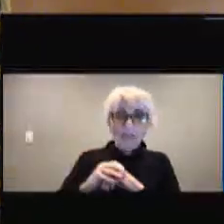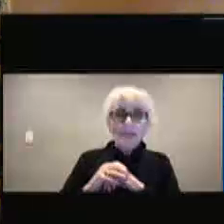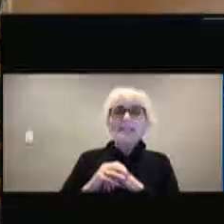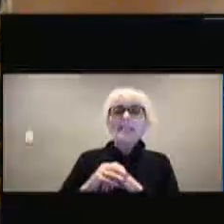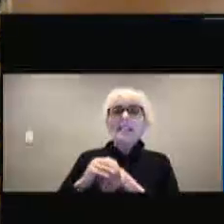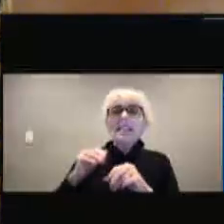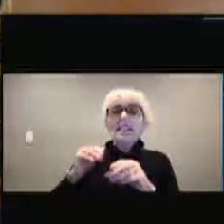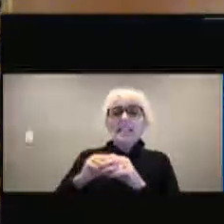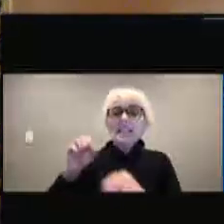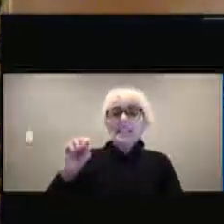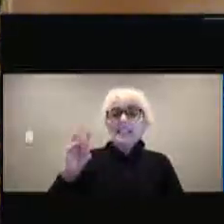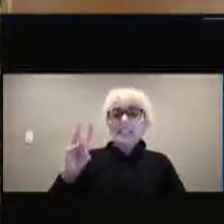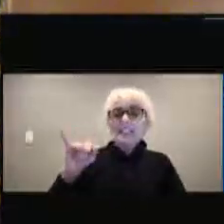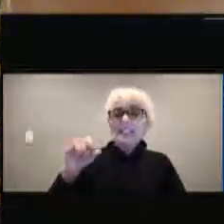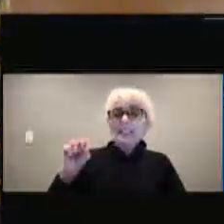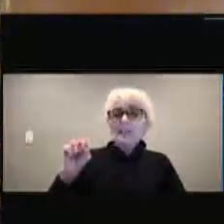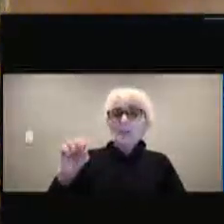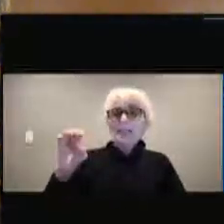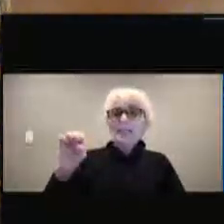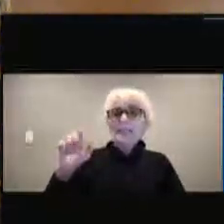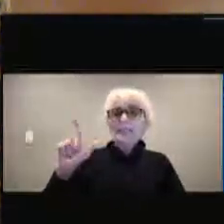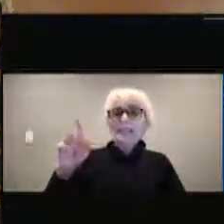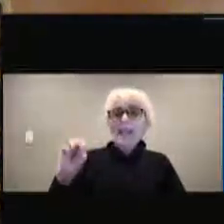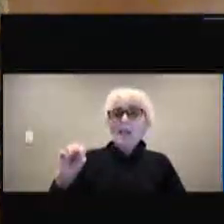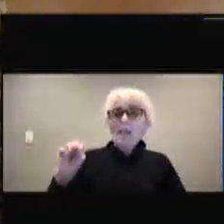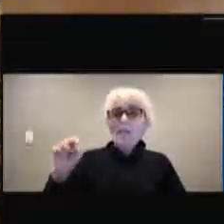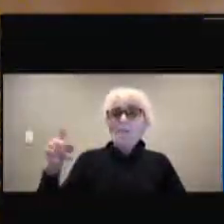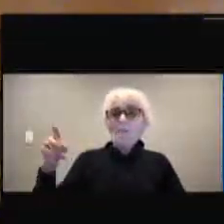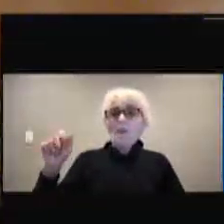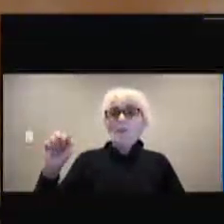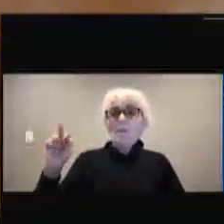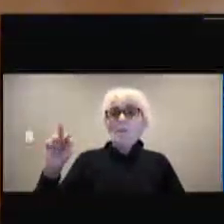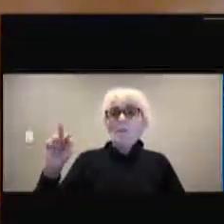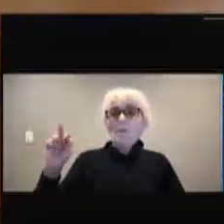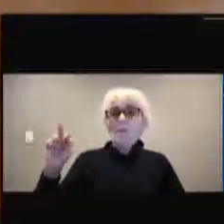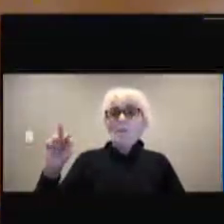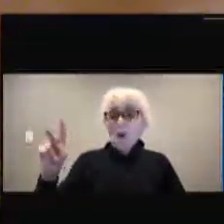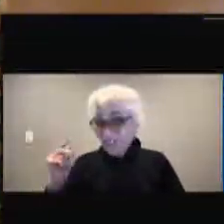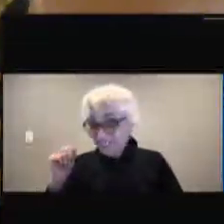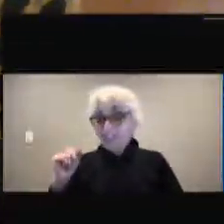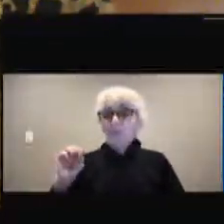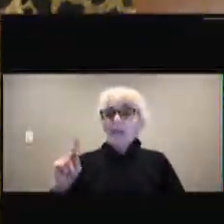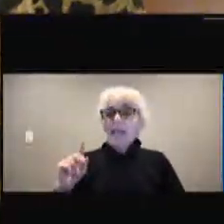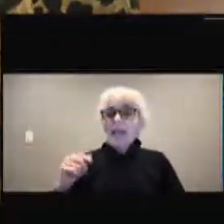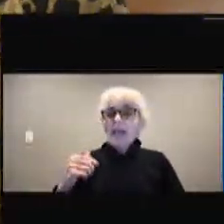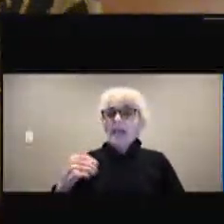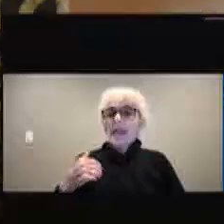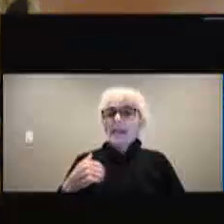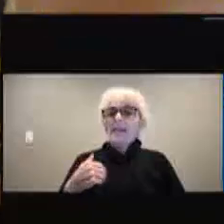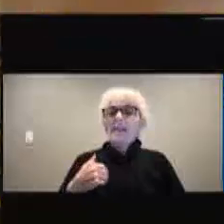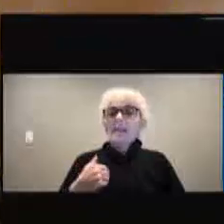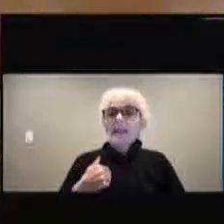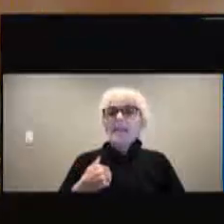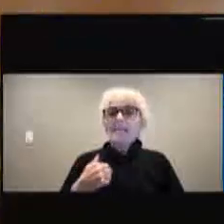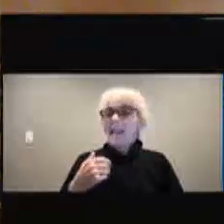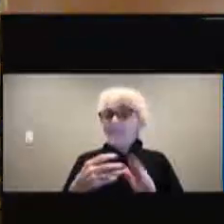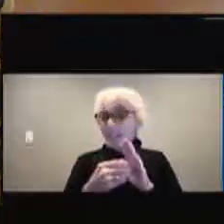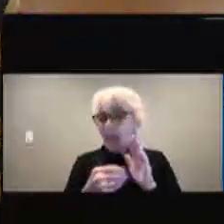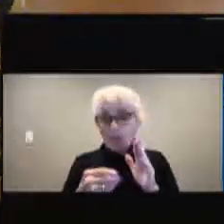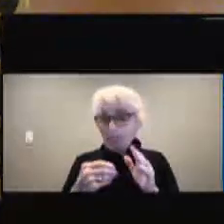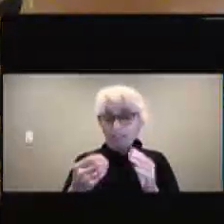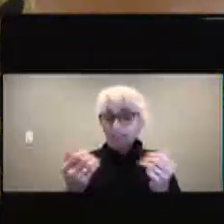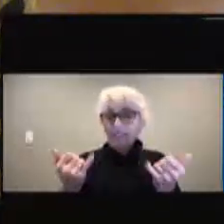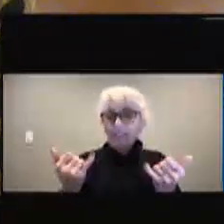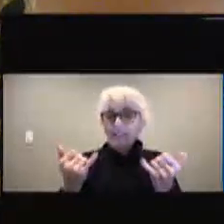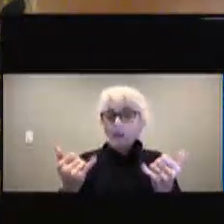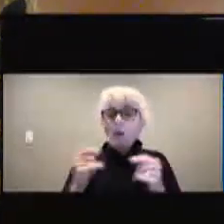Park. Is there anything else you need to know? No, you're Oh, good. okay. Yeah. I don't have a copy of the map in front of me, but as I was looking